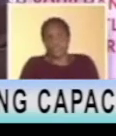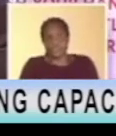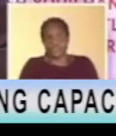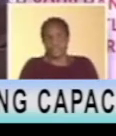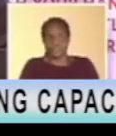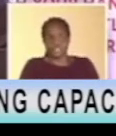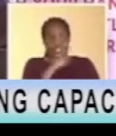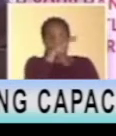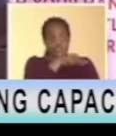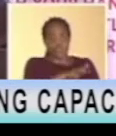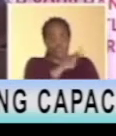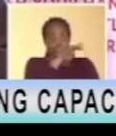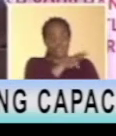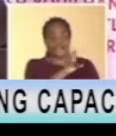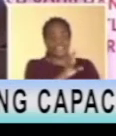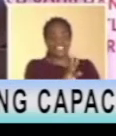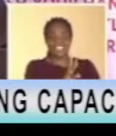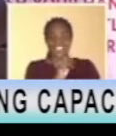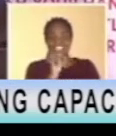Walvis Bay